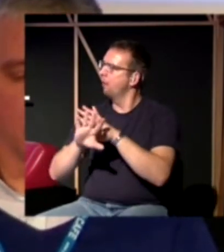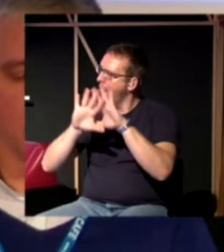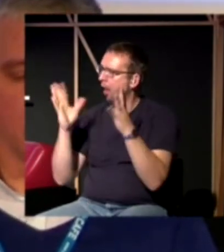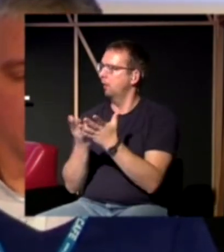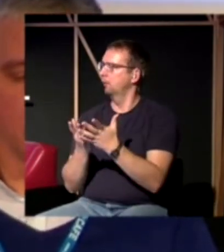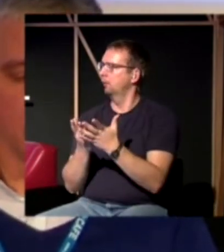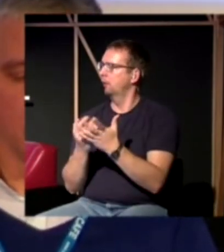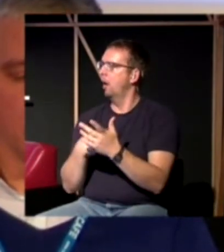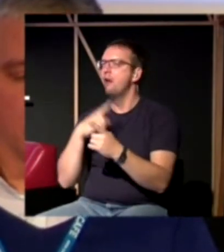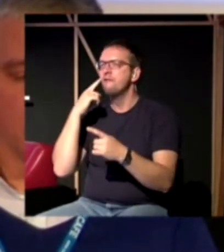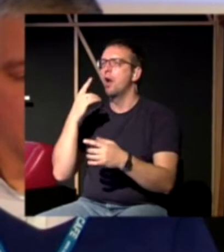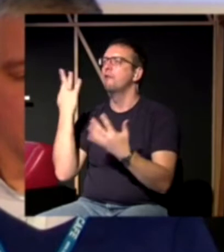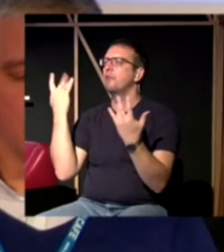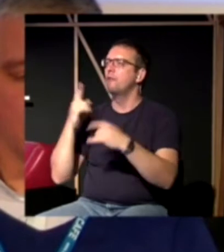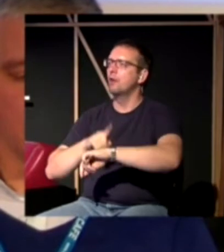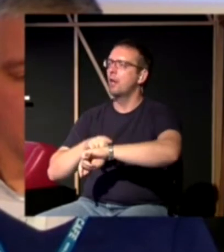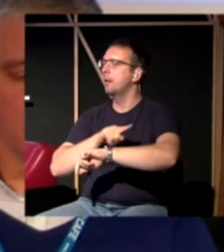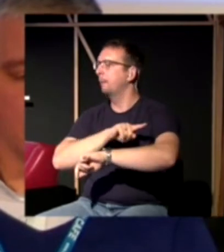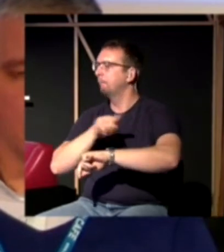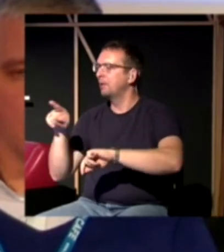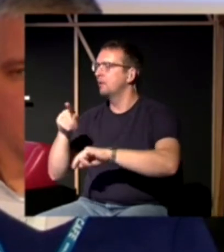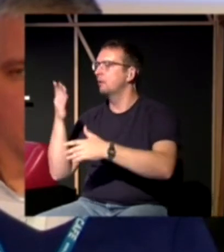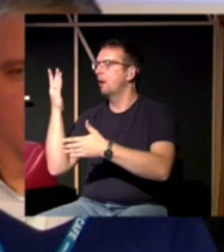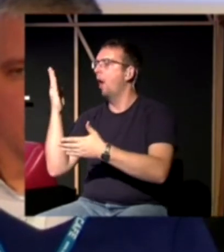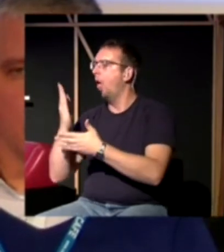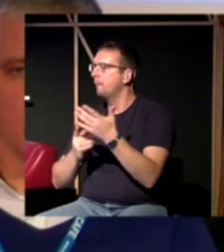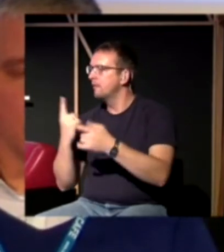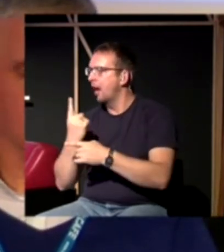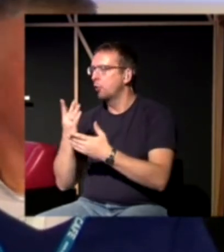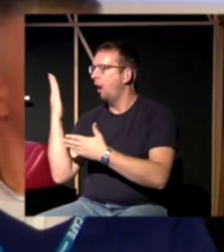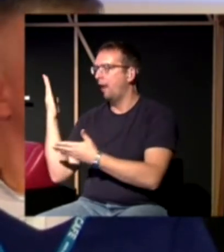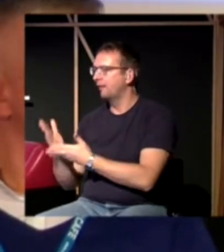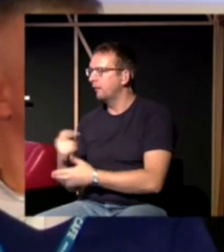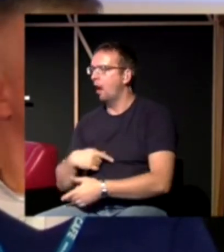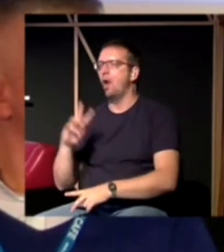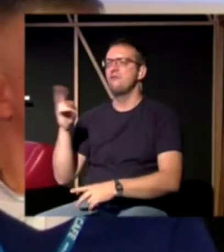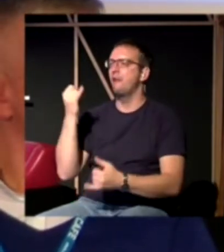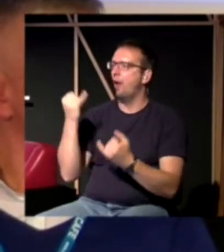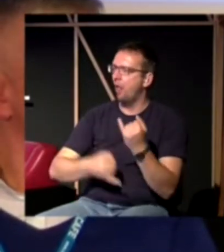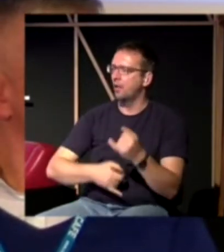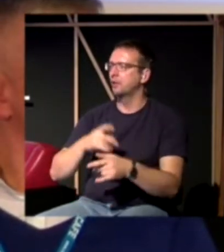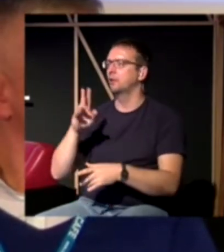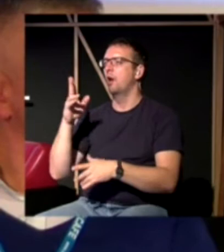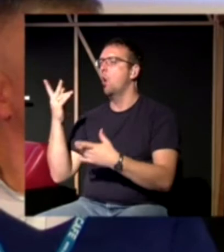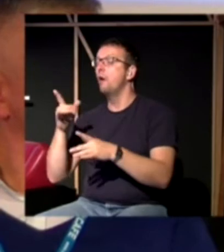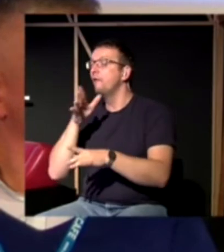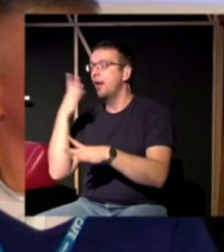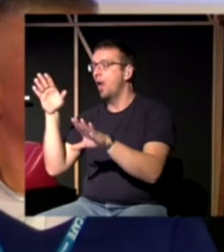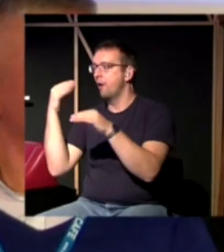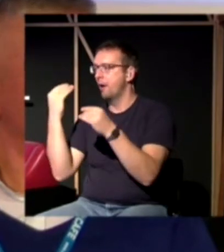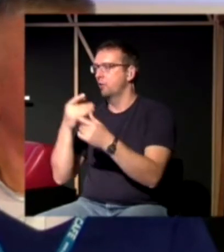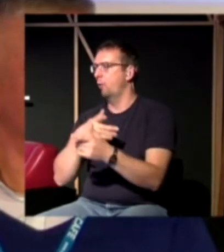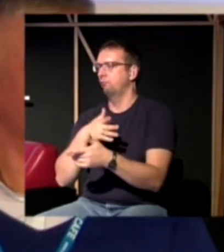I knew who was being substituted, who was going off injured. There's a lot of information that is taken for